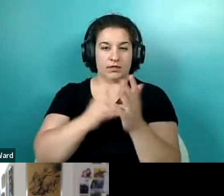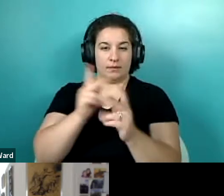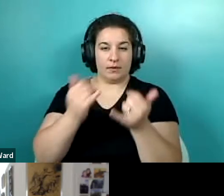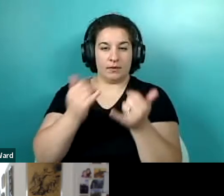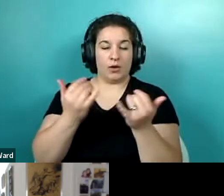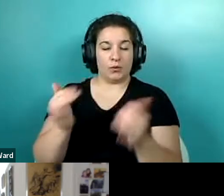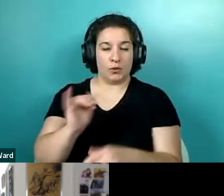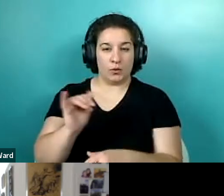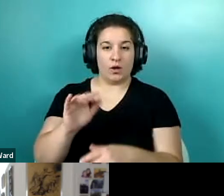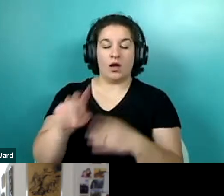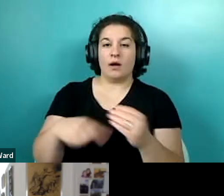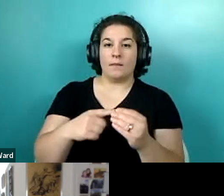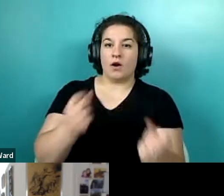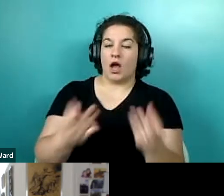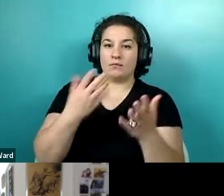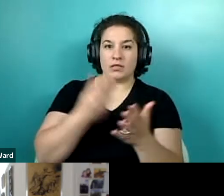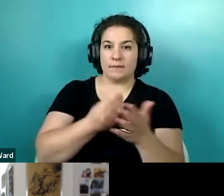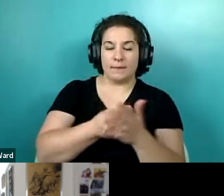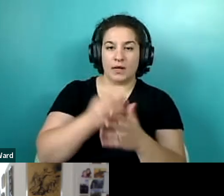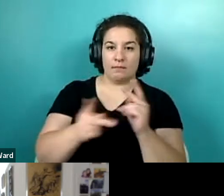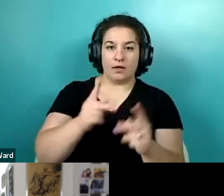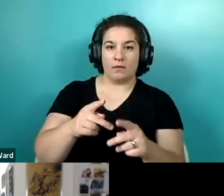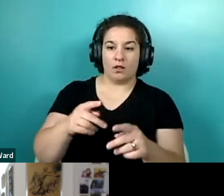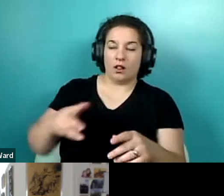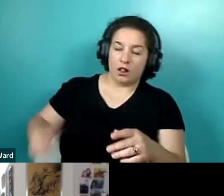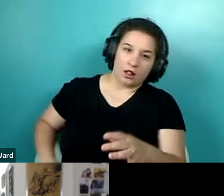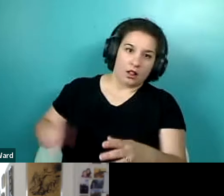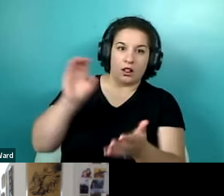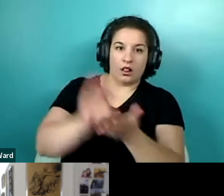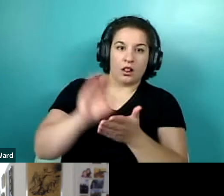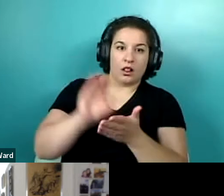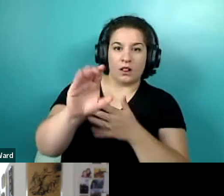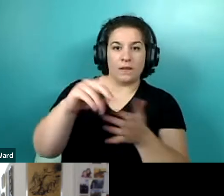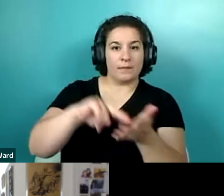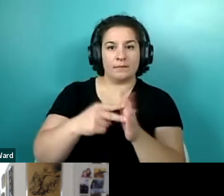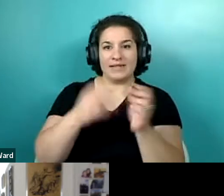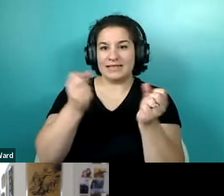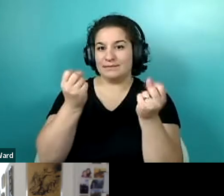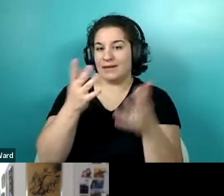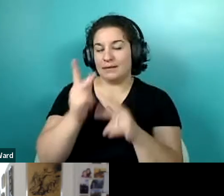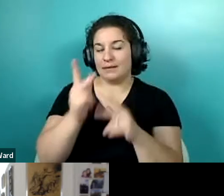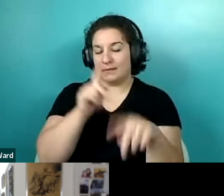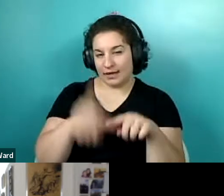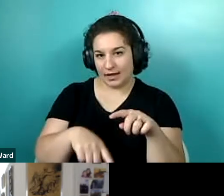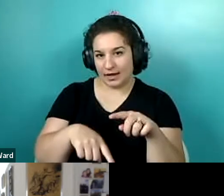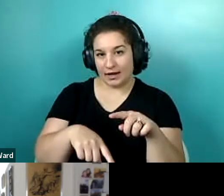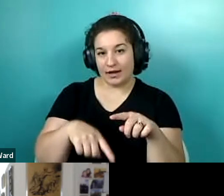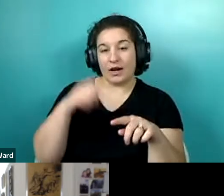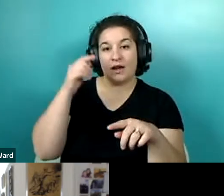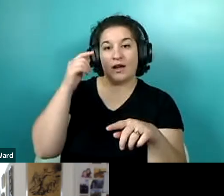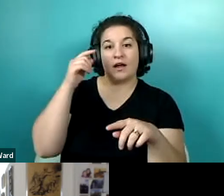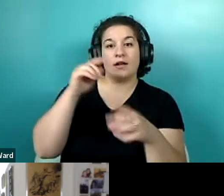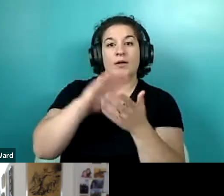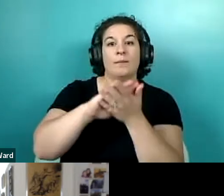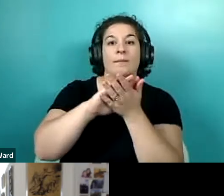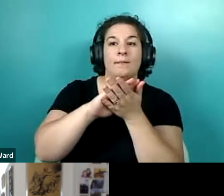people are having to pay out of pocket, which means many of them can't, in order to be determined to be dyslexic or to